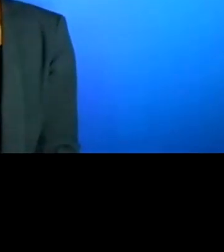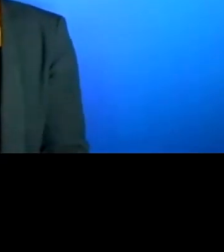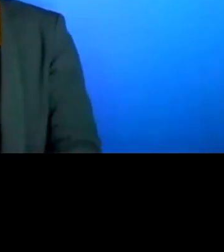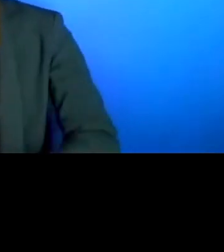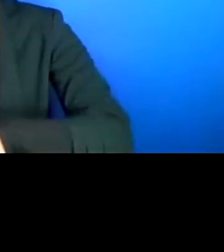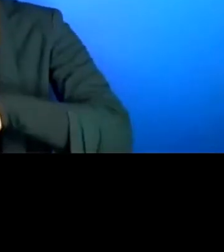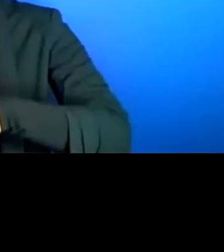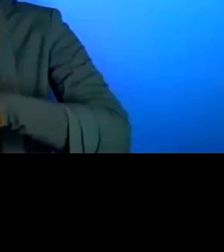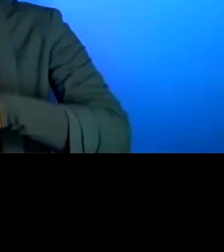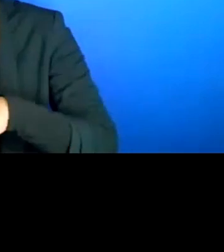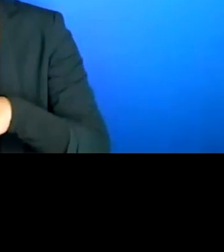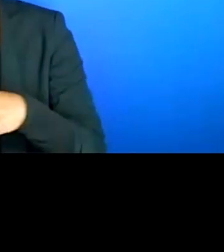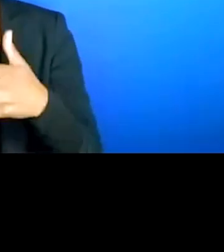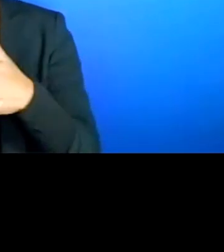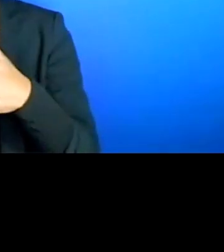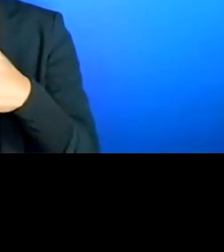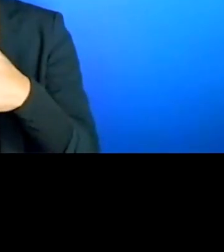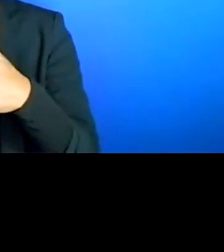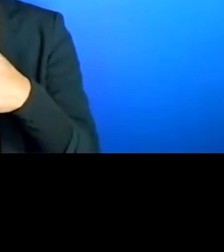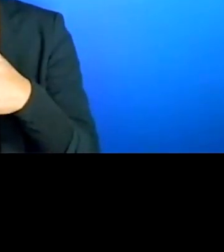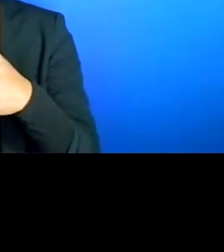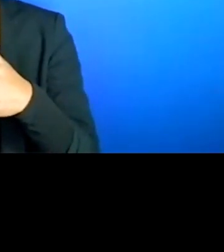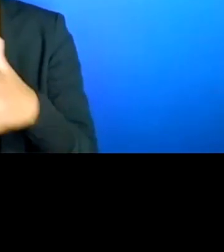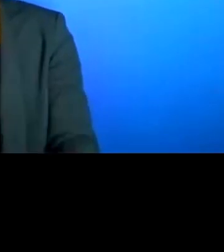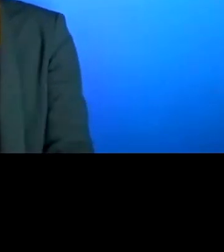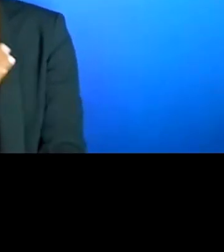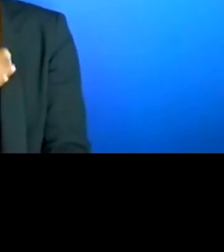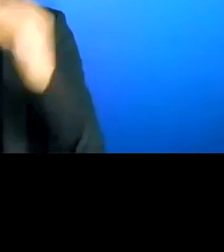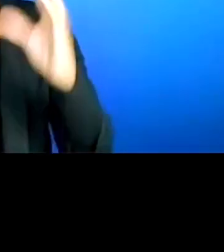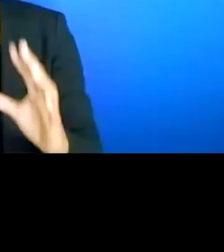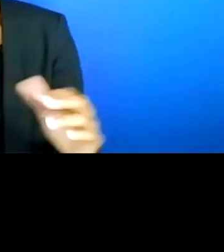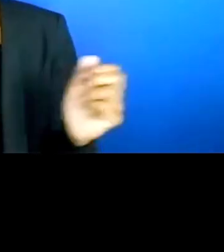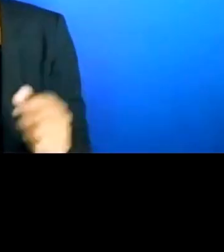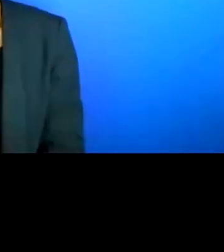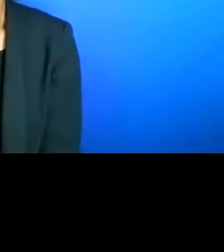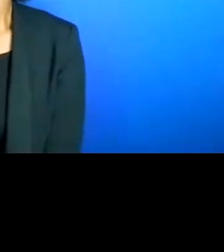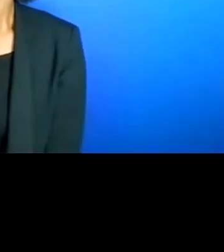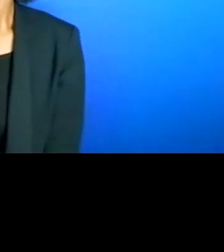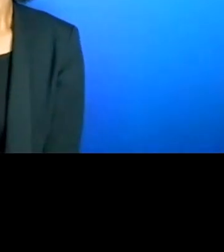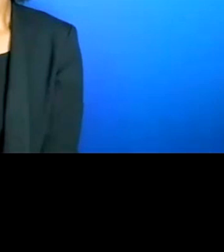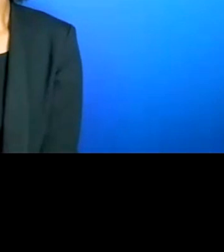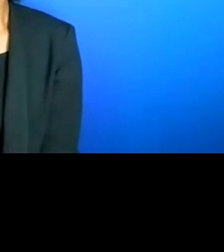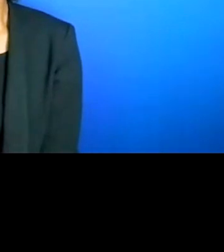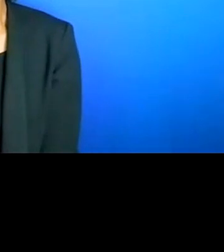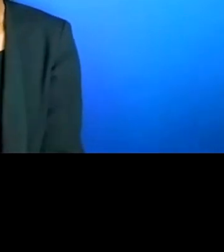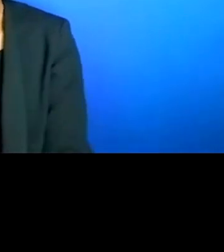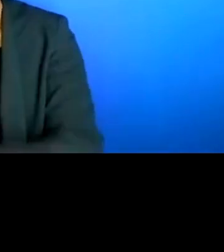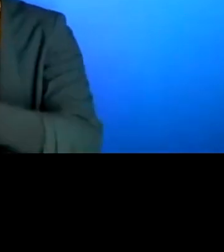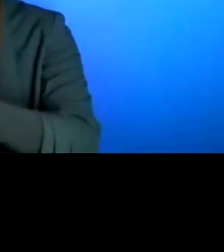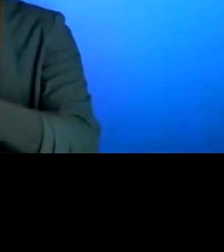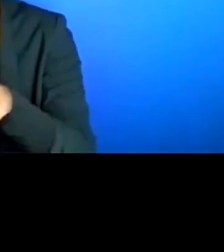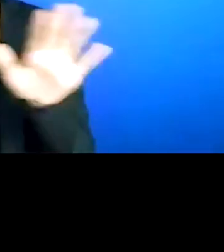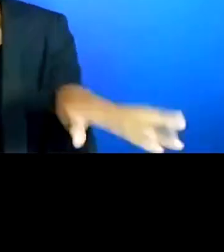break, and our instructors have agreed to come back at 4:30 p.m. Eastern time, and we're going to have an informal